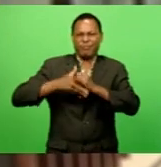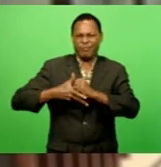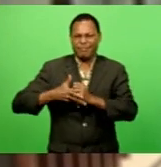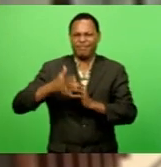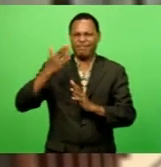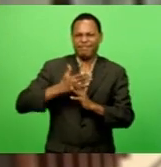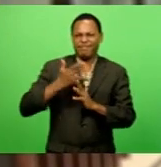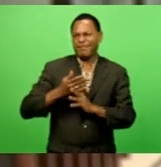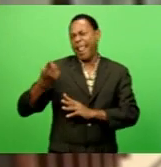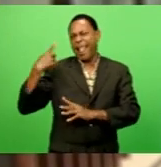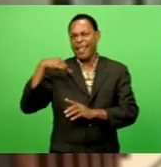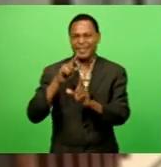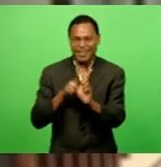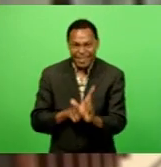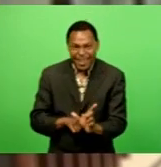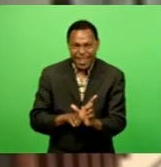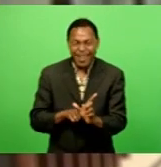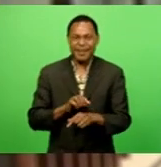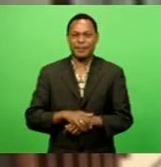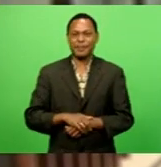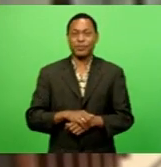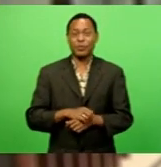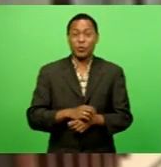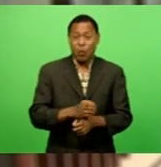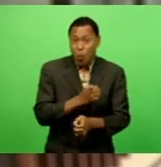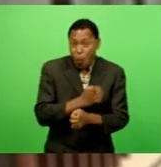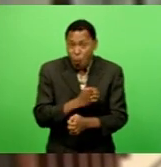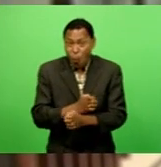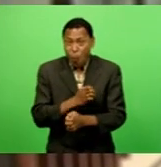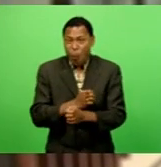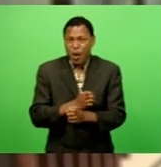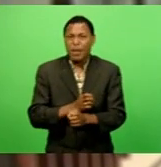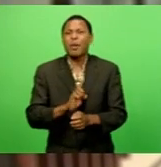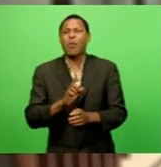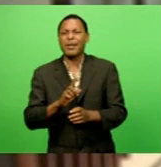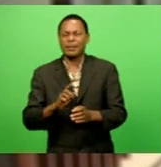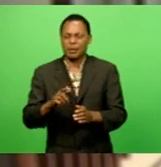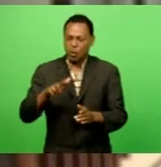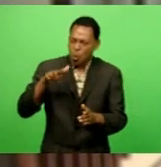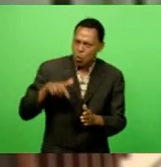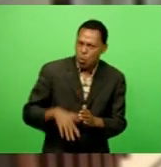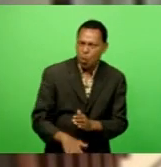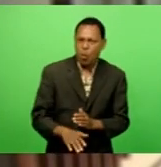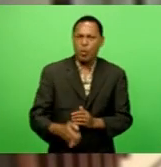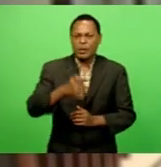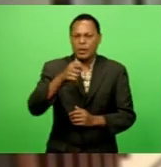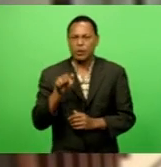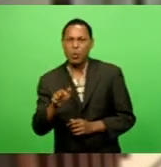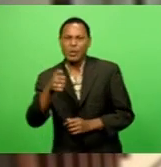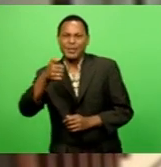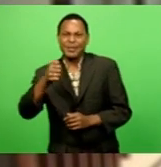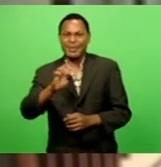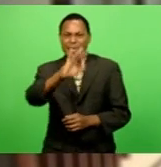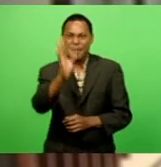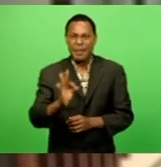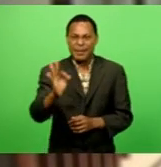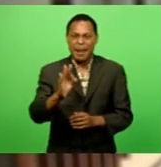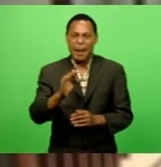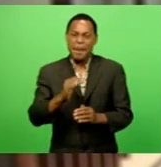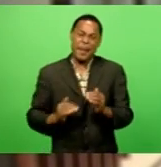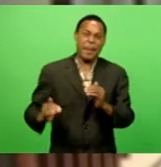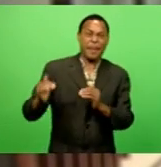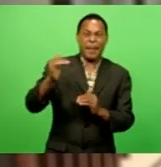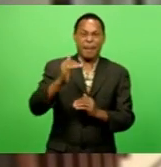year. Aussie unemployment rate dropped to a 7-month low of 6.6%, but remains well above the pre-pandemic level